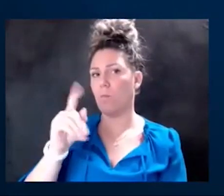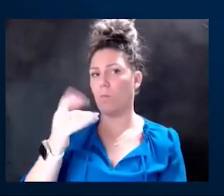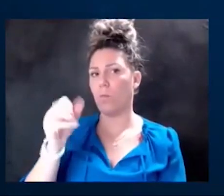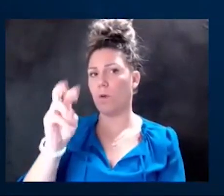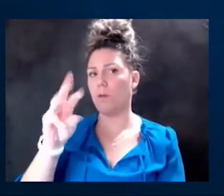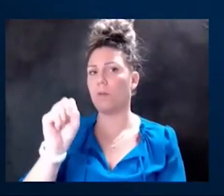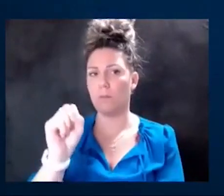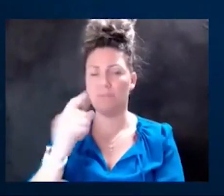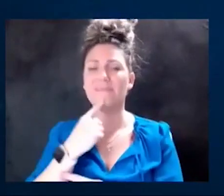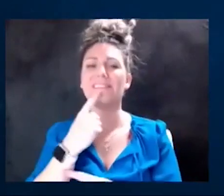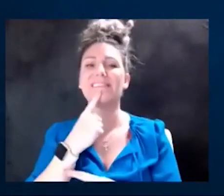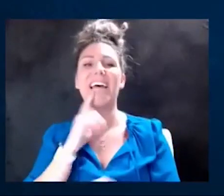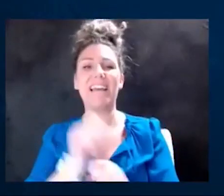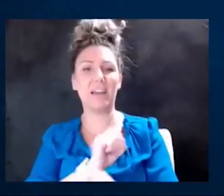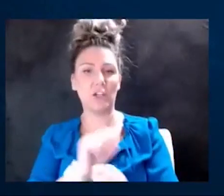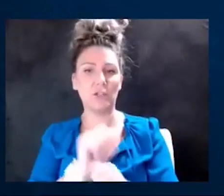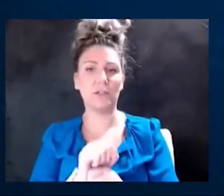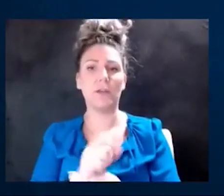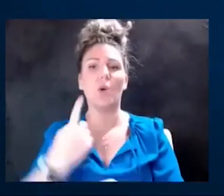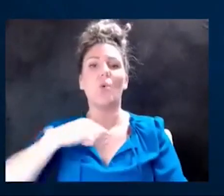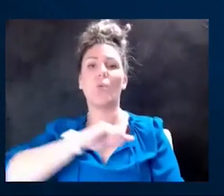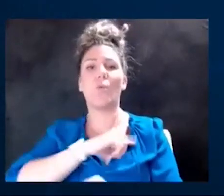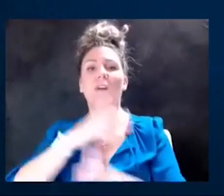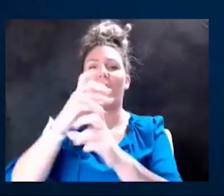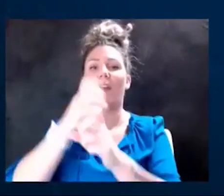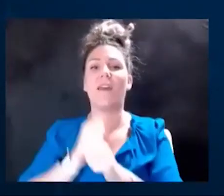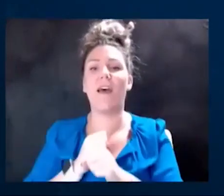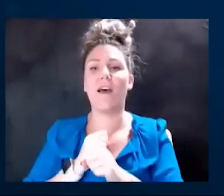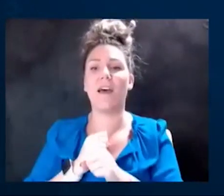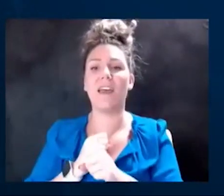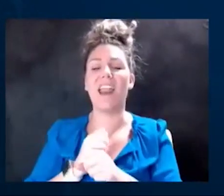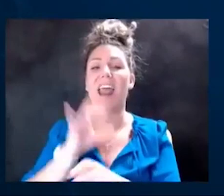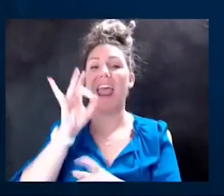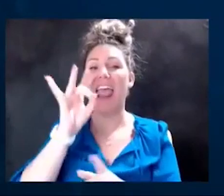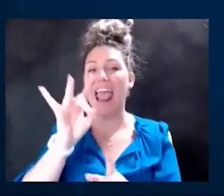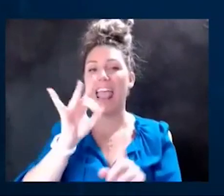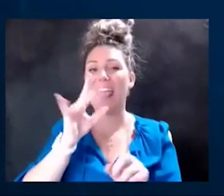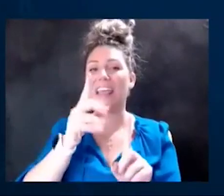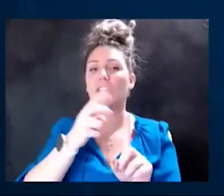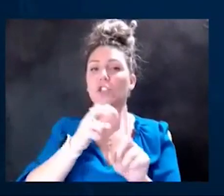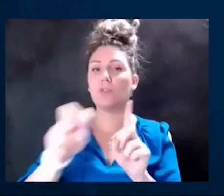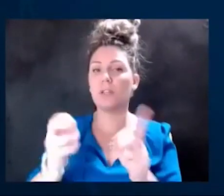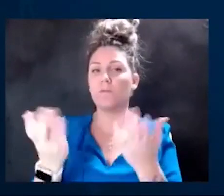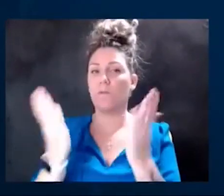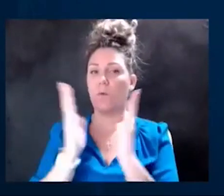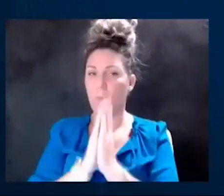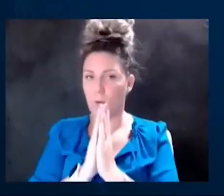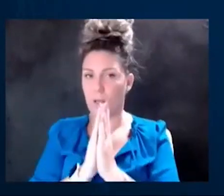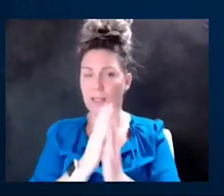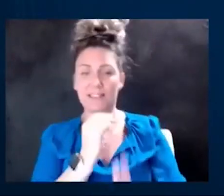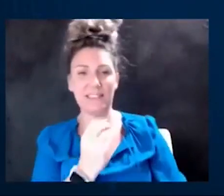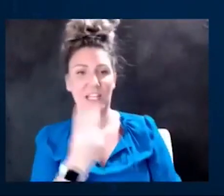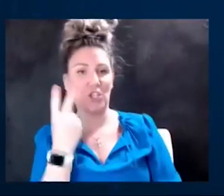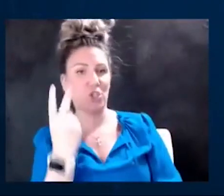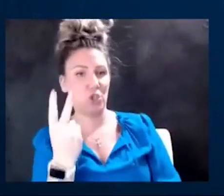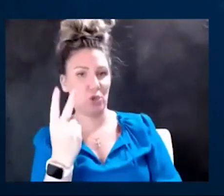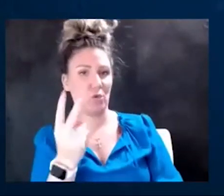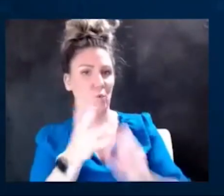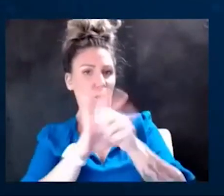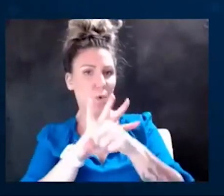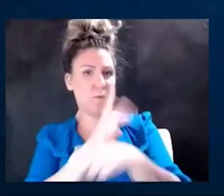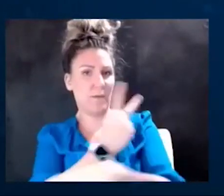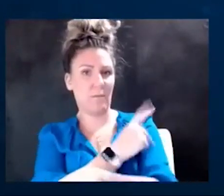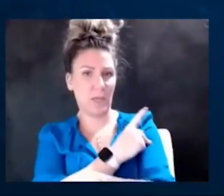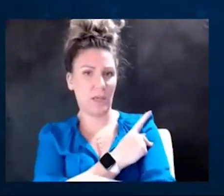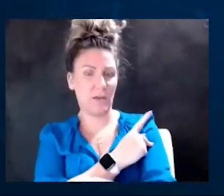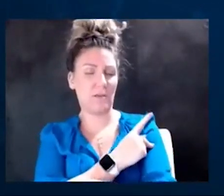Dr. Stites, is that we received 8 transfer requests and we got 2 COVID patients. Can you help